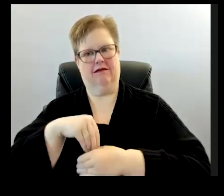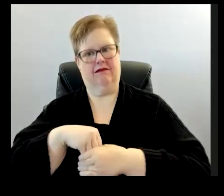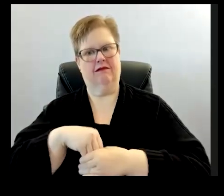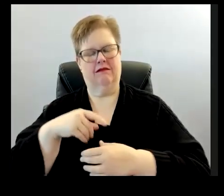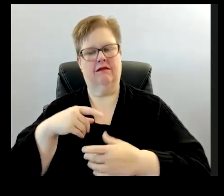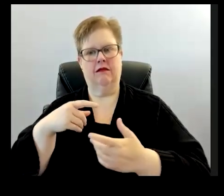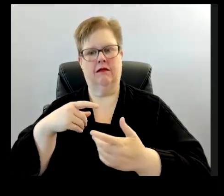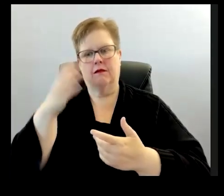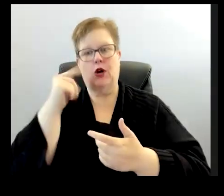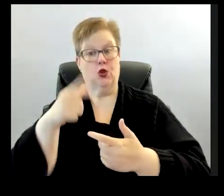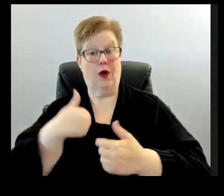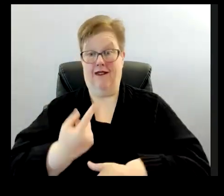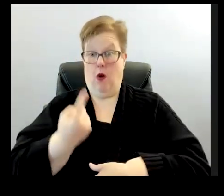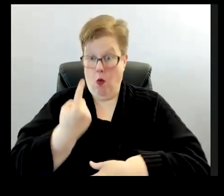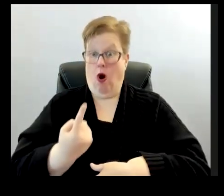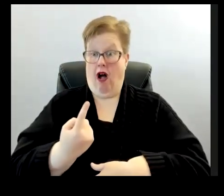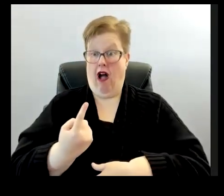only have